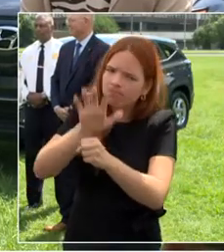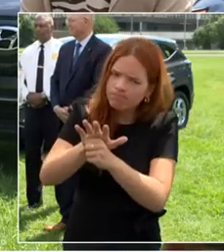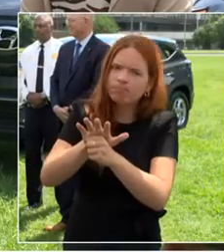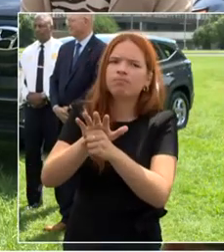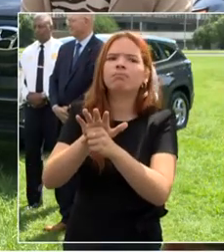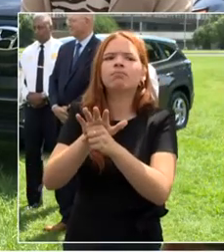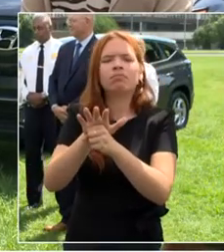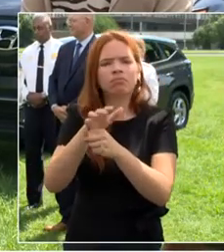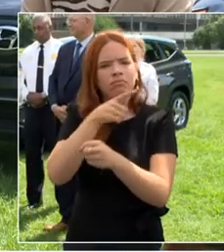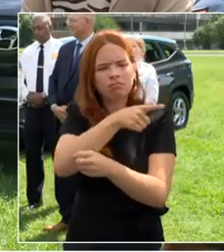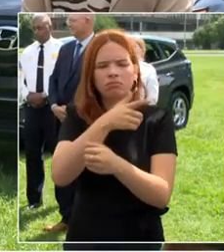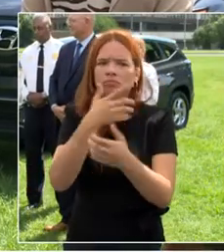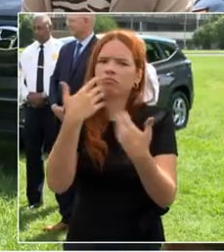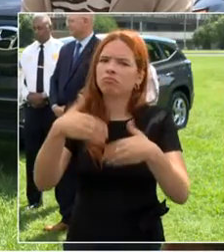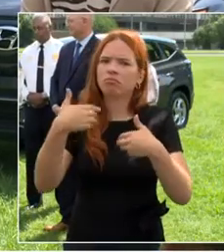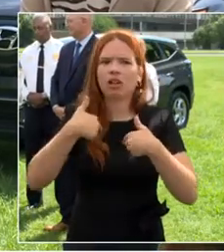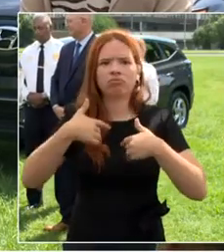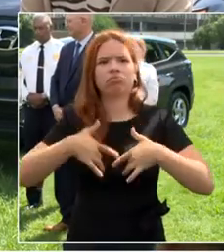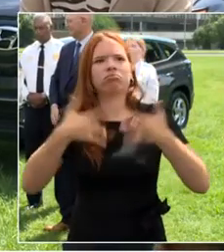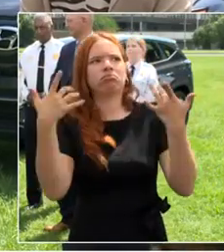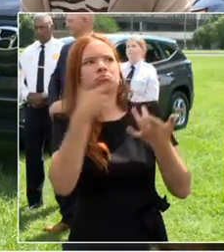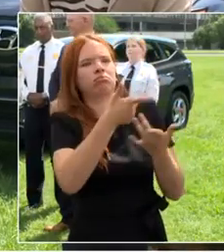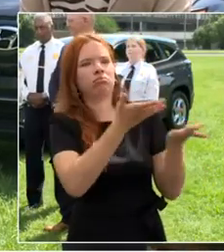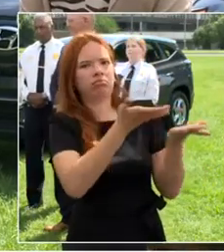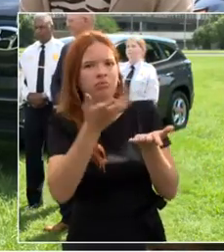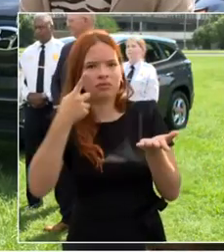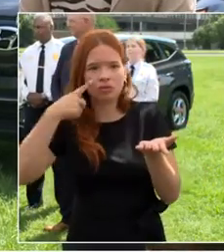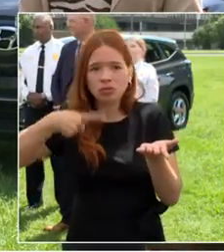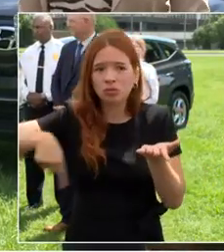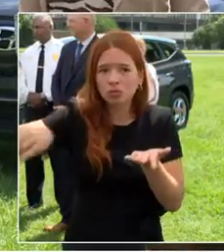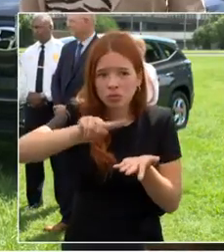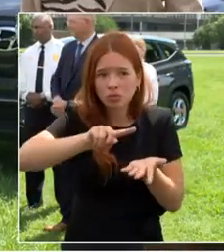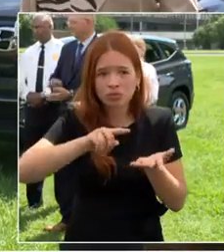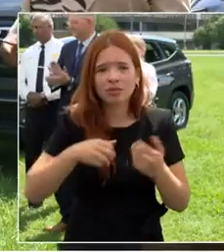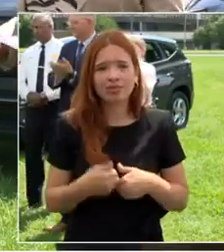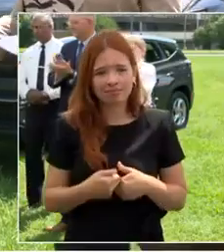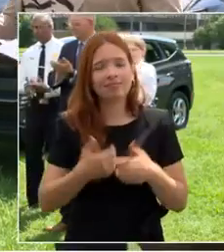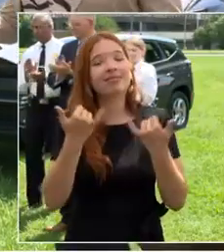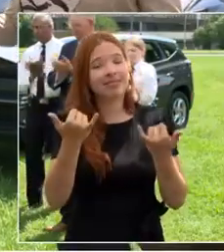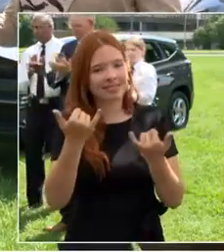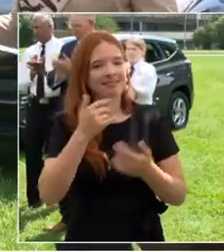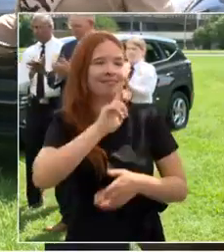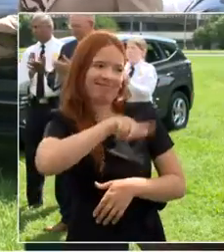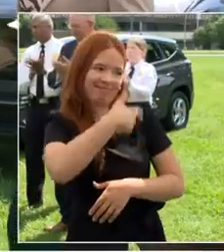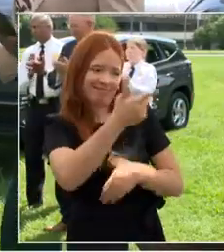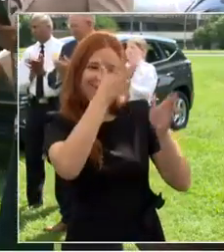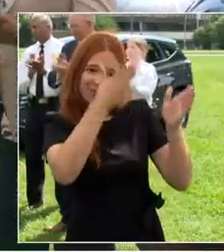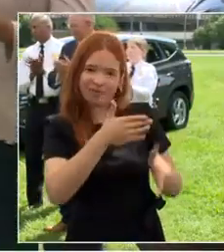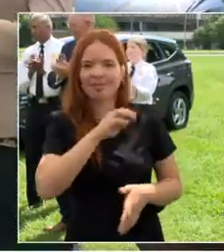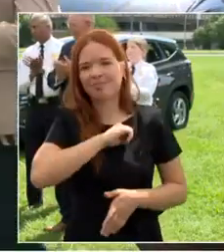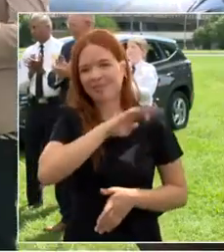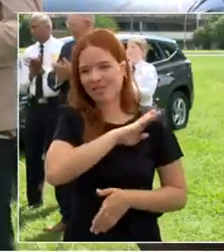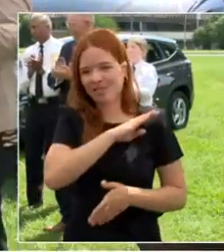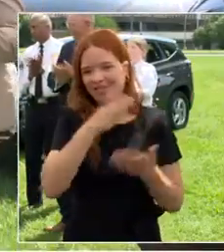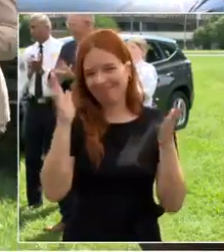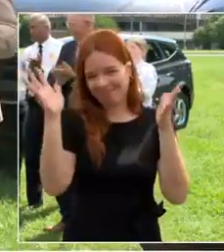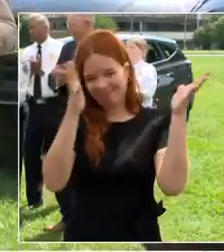as she announces her latest public initiative. Please join me in welcoming Mayor Bowser. Thank you, Nikki. Thank